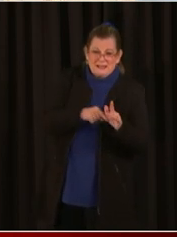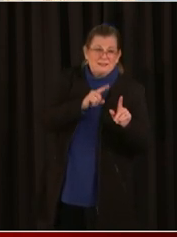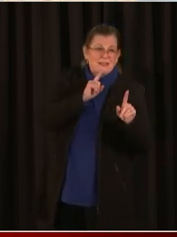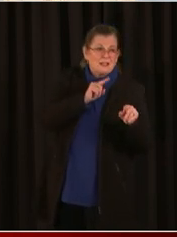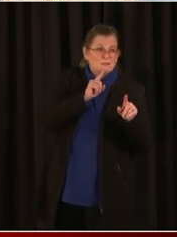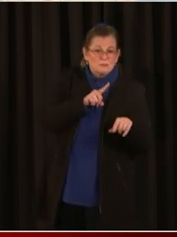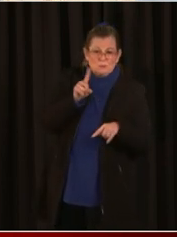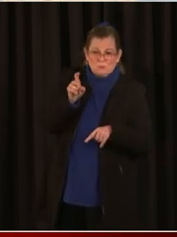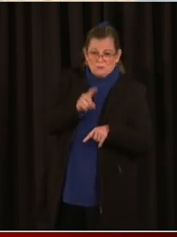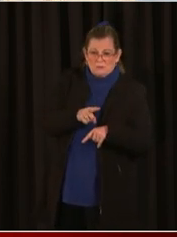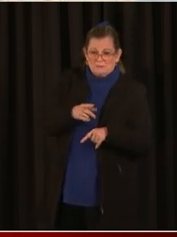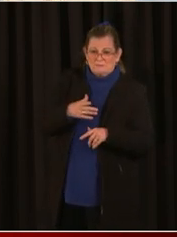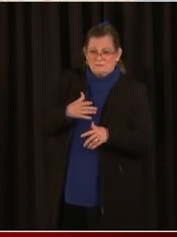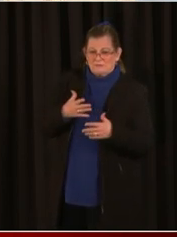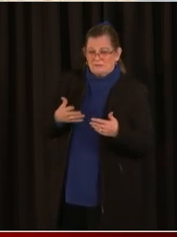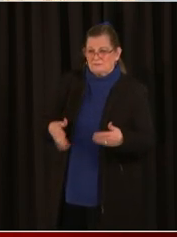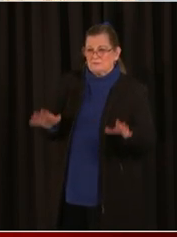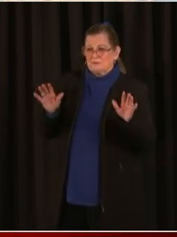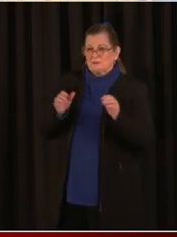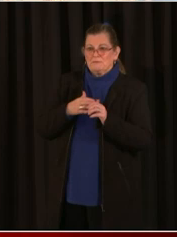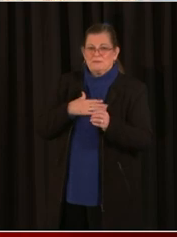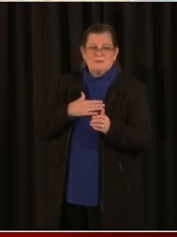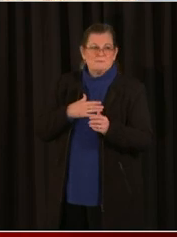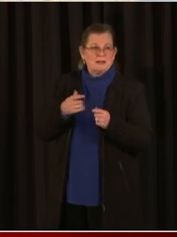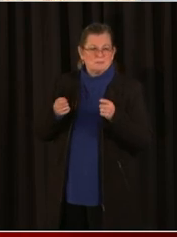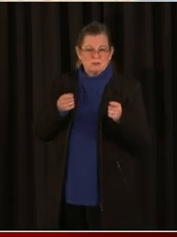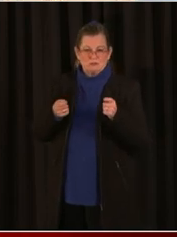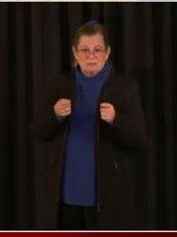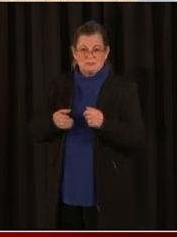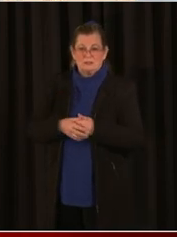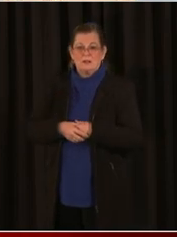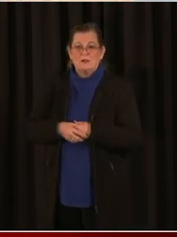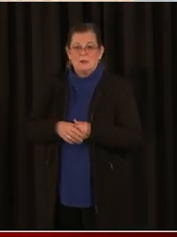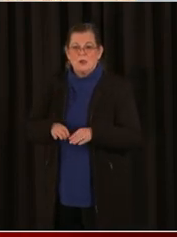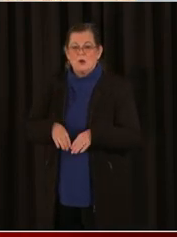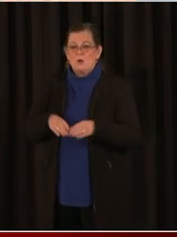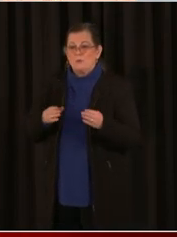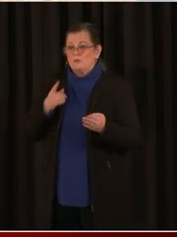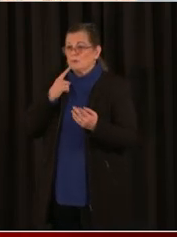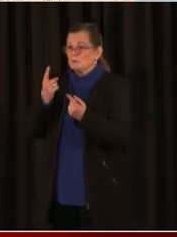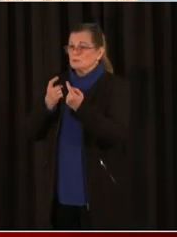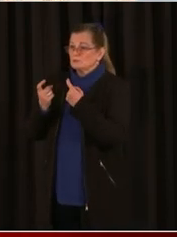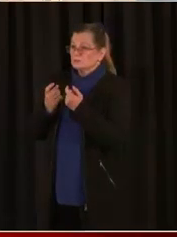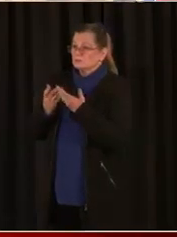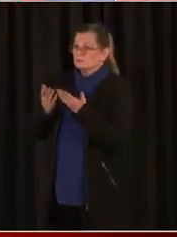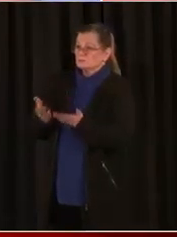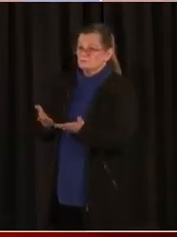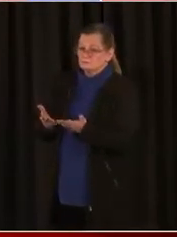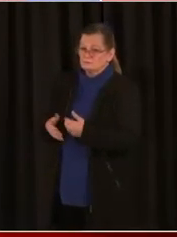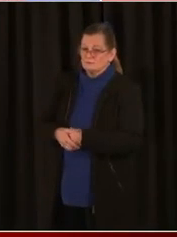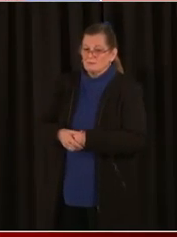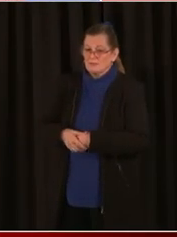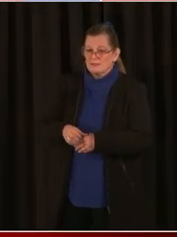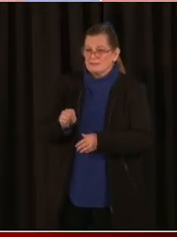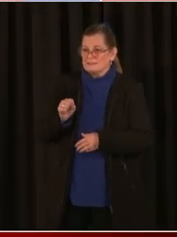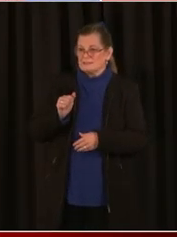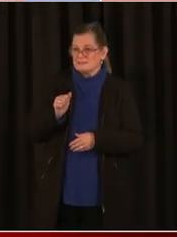answer questions on behalf of my administration. So with that, we'll take questions. Yes, Sam.